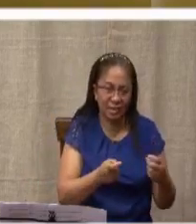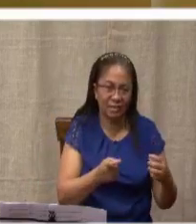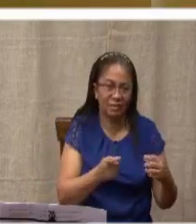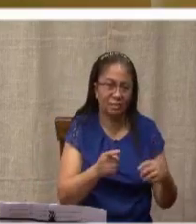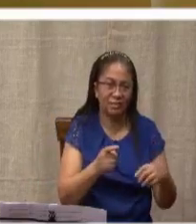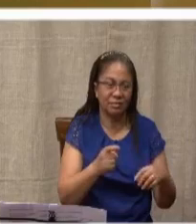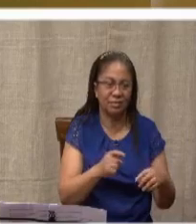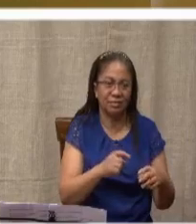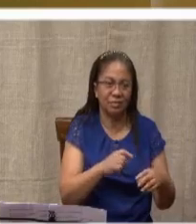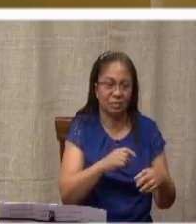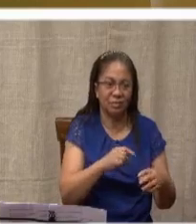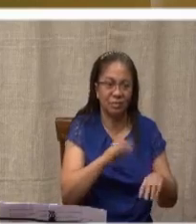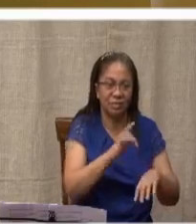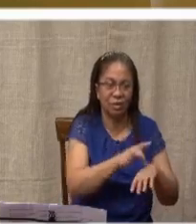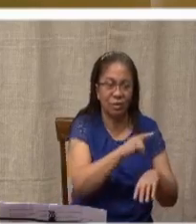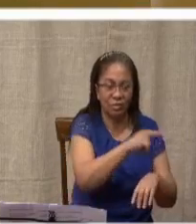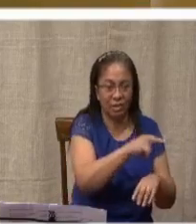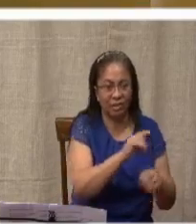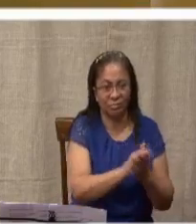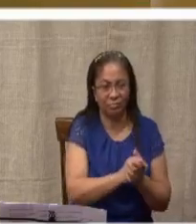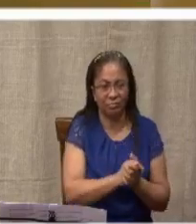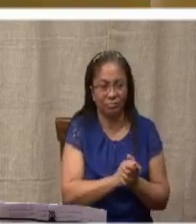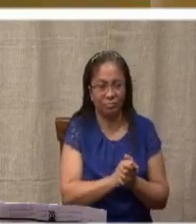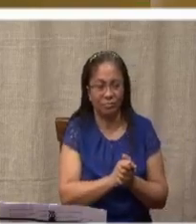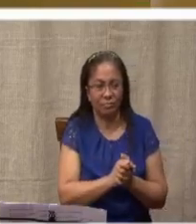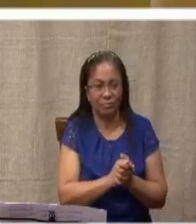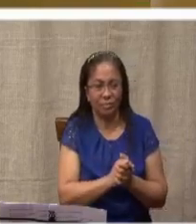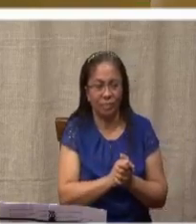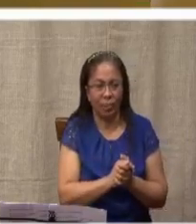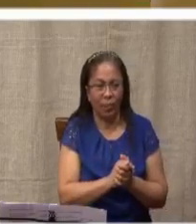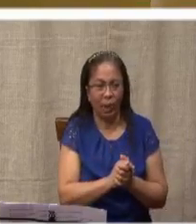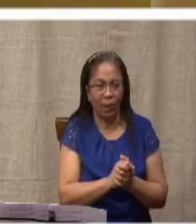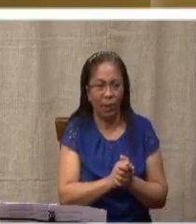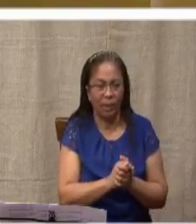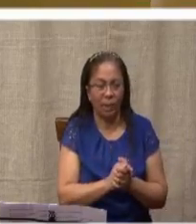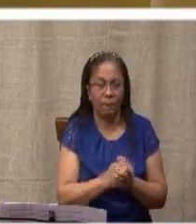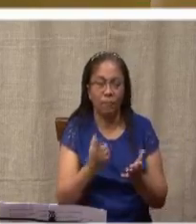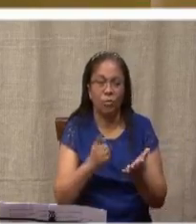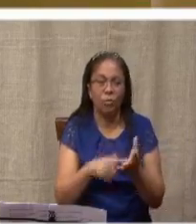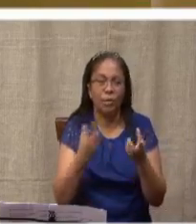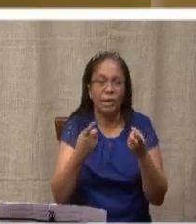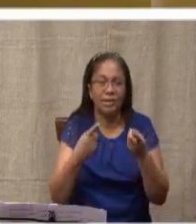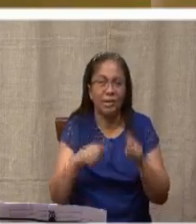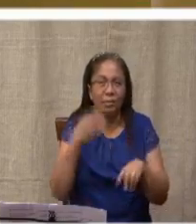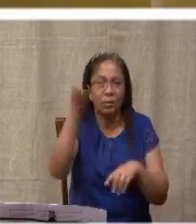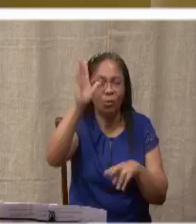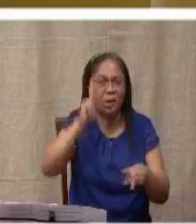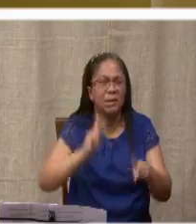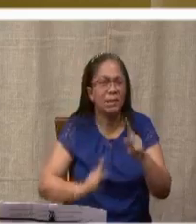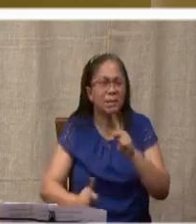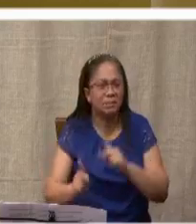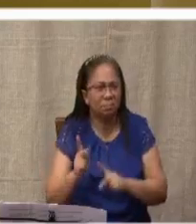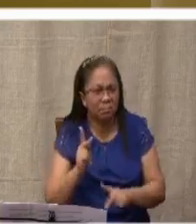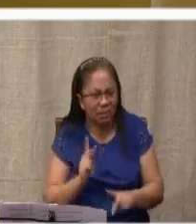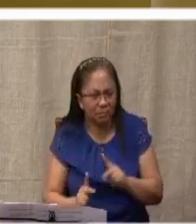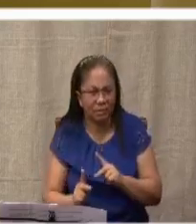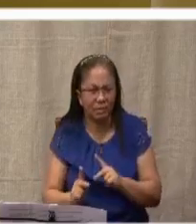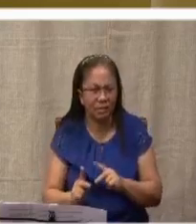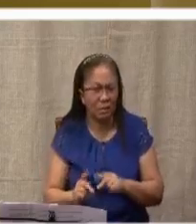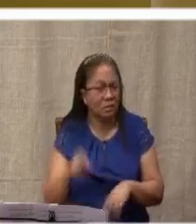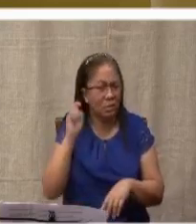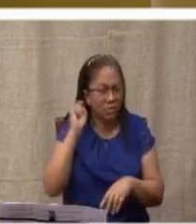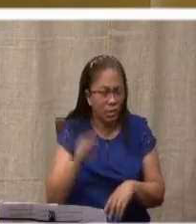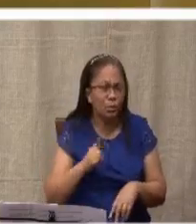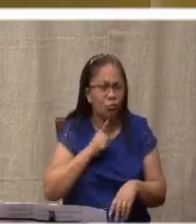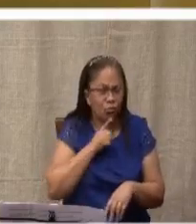itself and and here between what is happening among the people of god who are supposed to be dedicated to